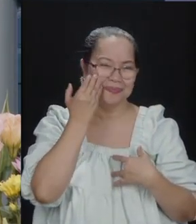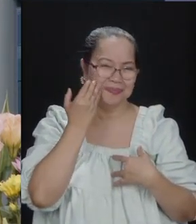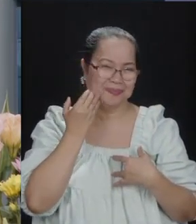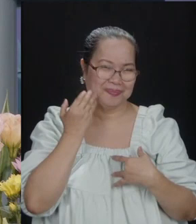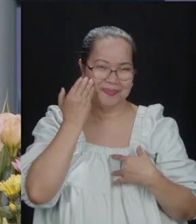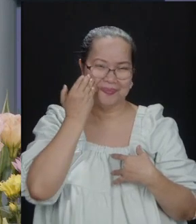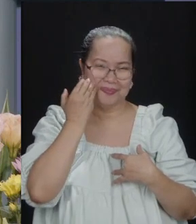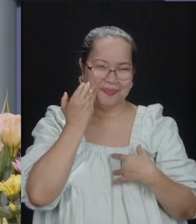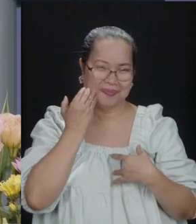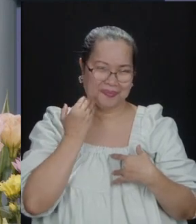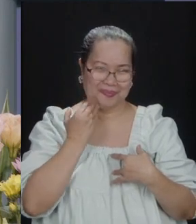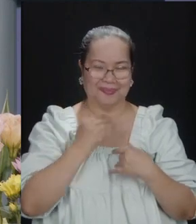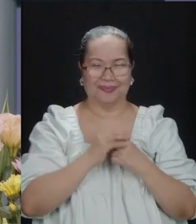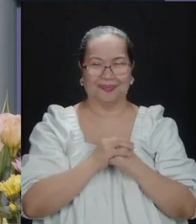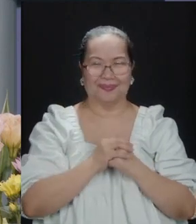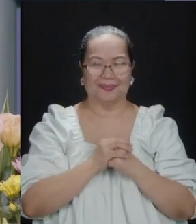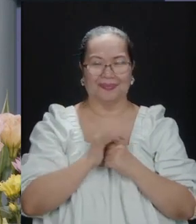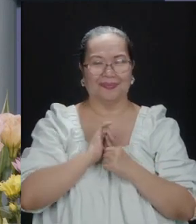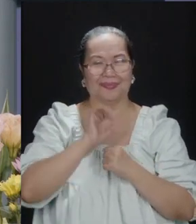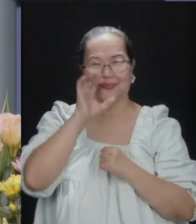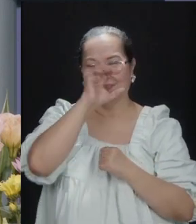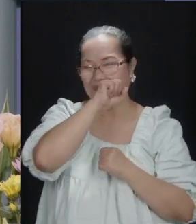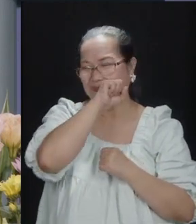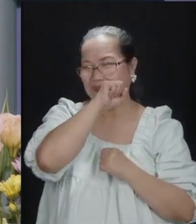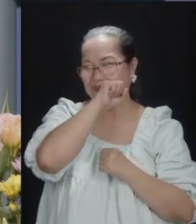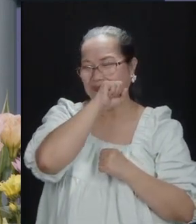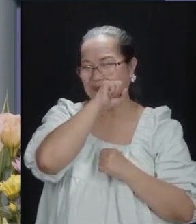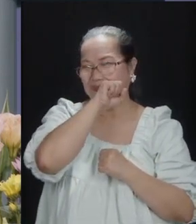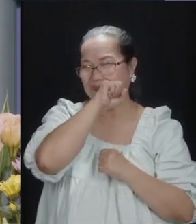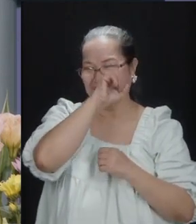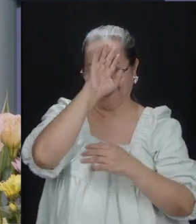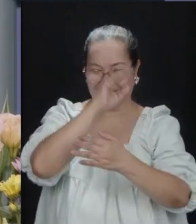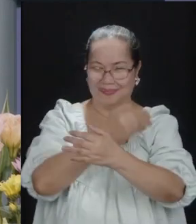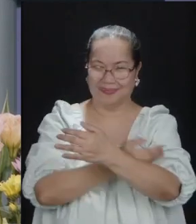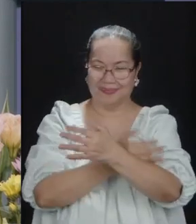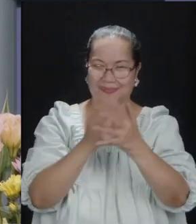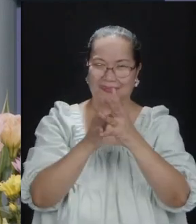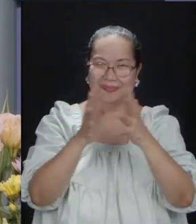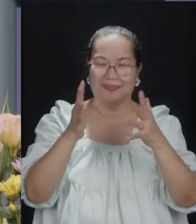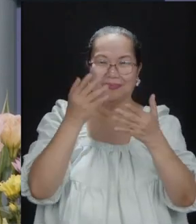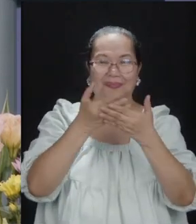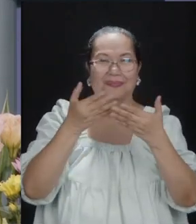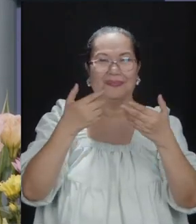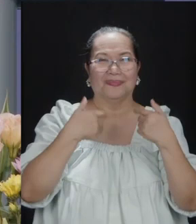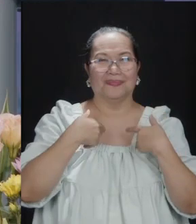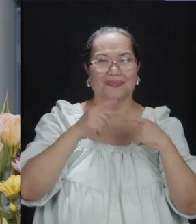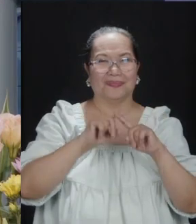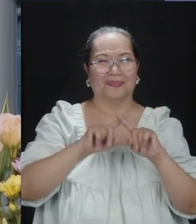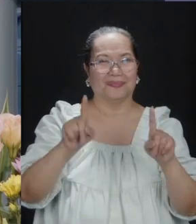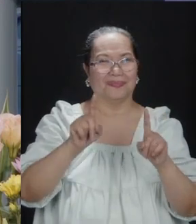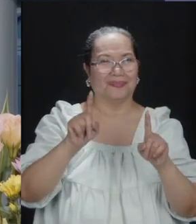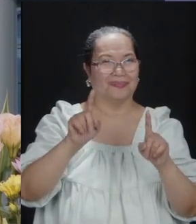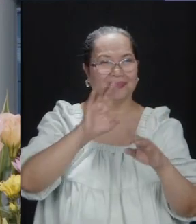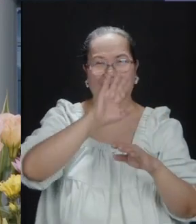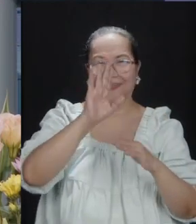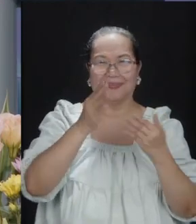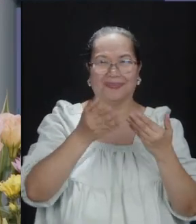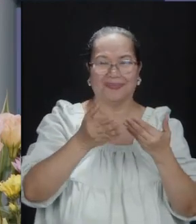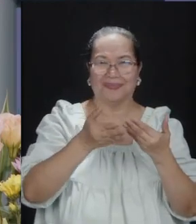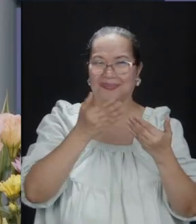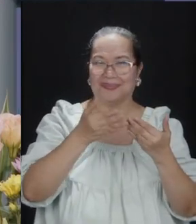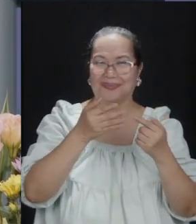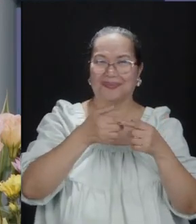less. I miss him much, but things are different. It's never easy to let